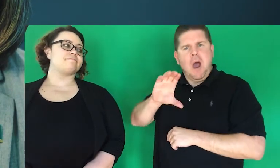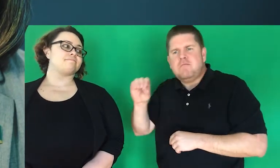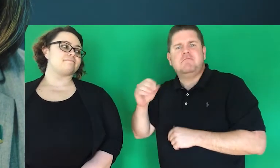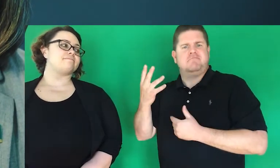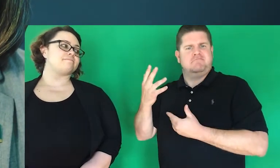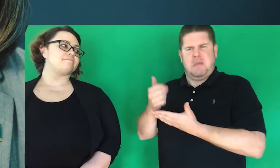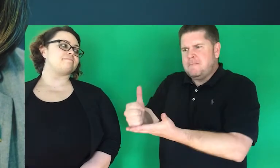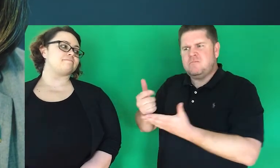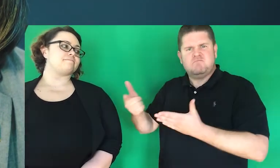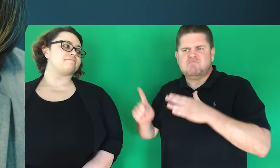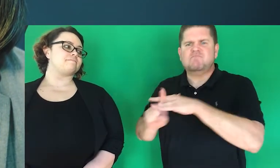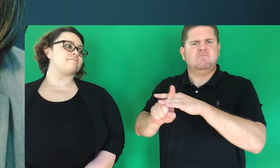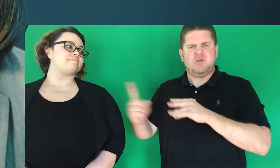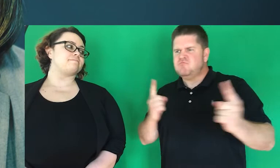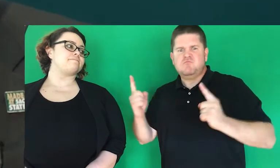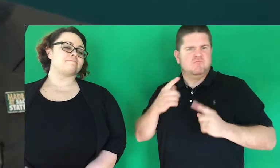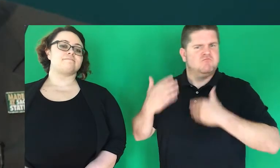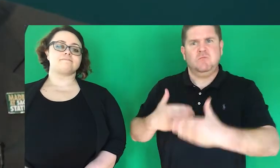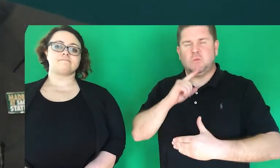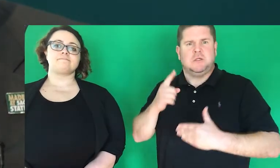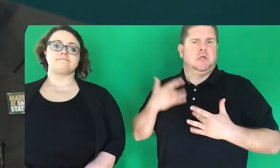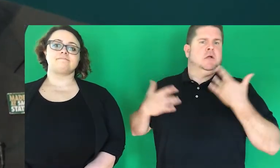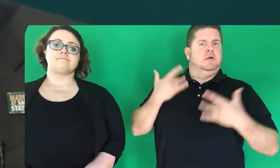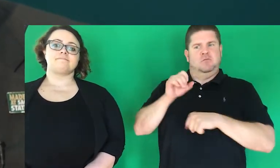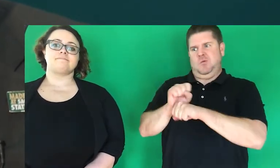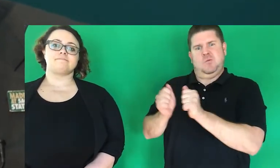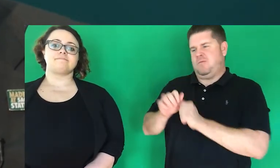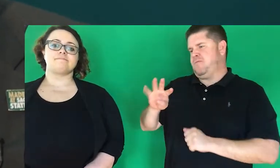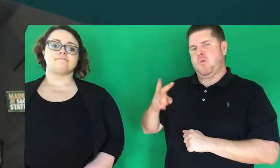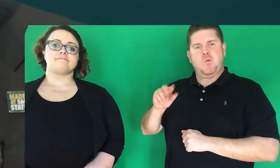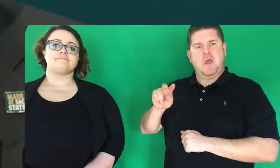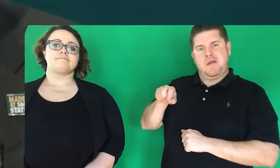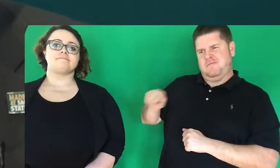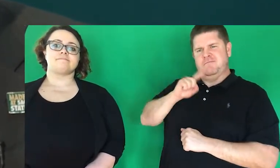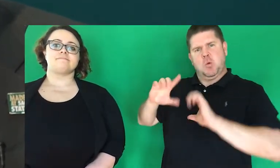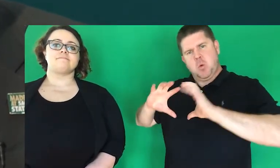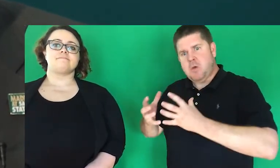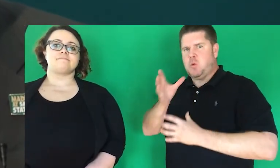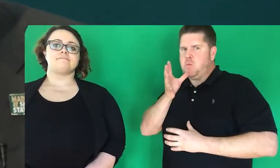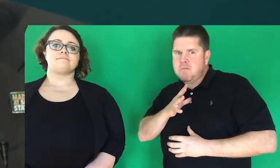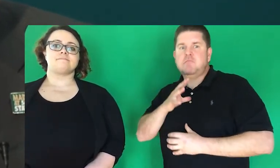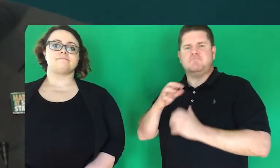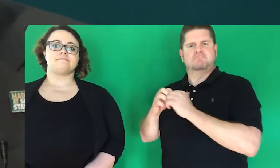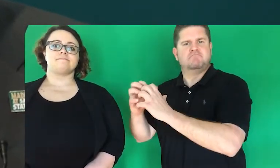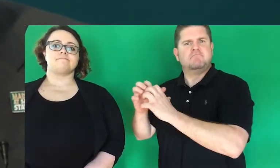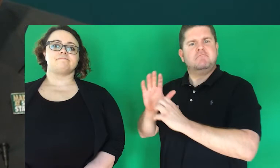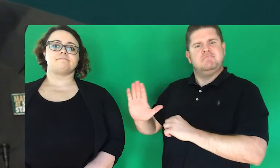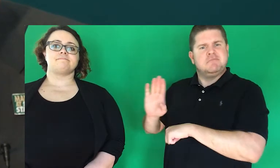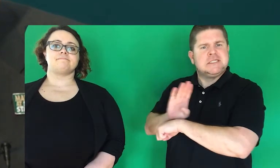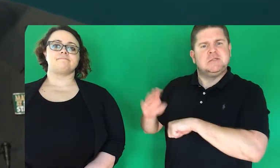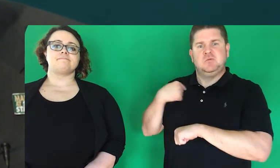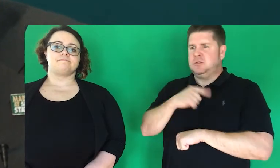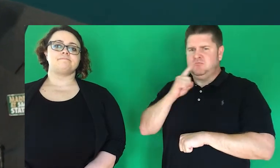come forward. So it's been very exciting. Working with Fourth Wave, which is a group of women entrepreneurs. We've